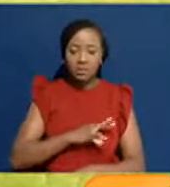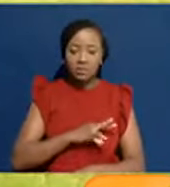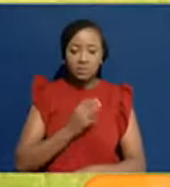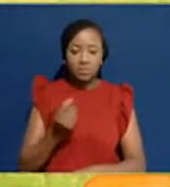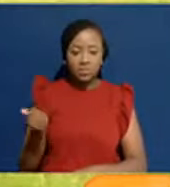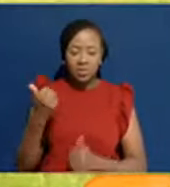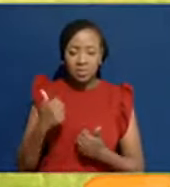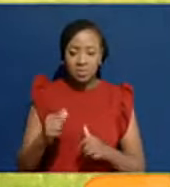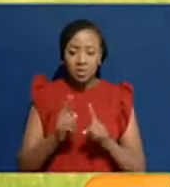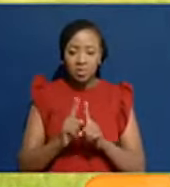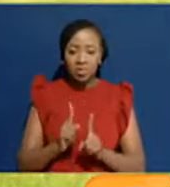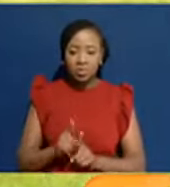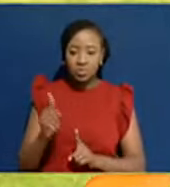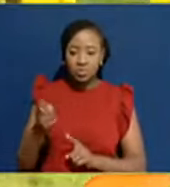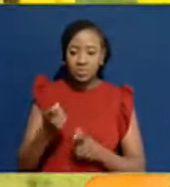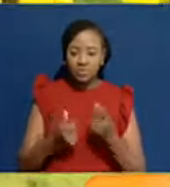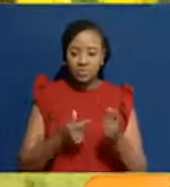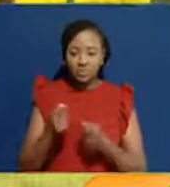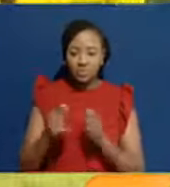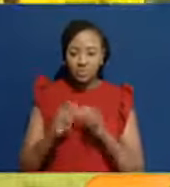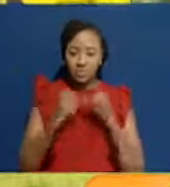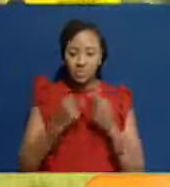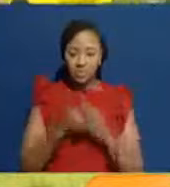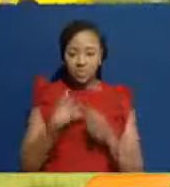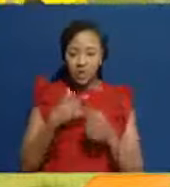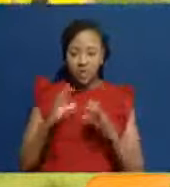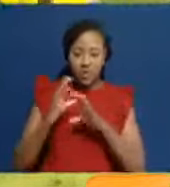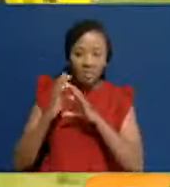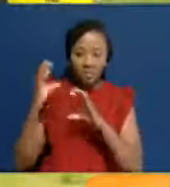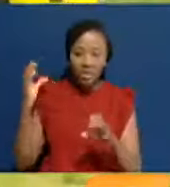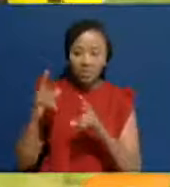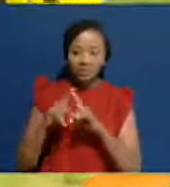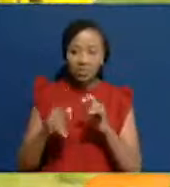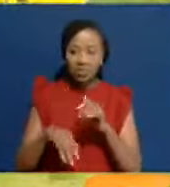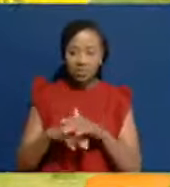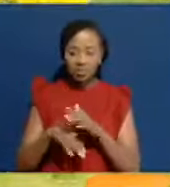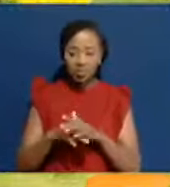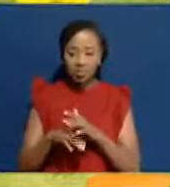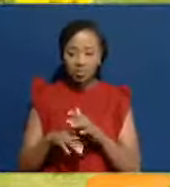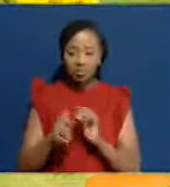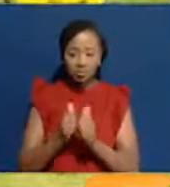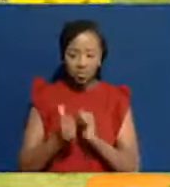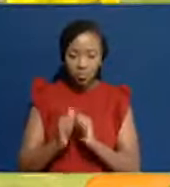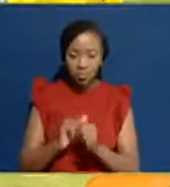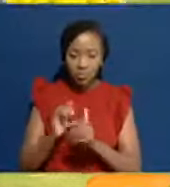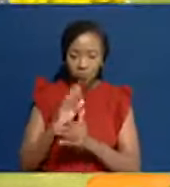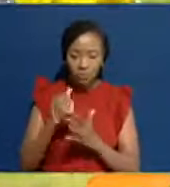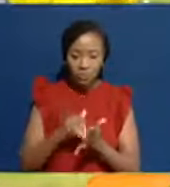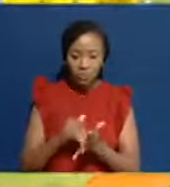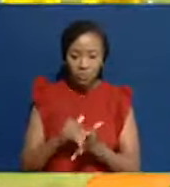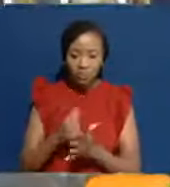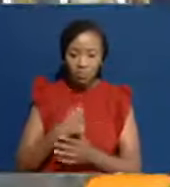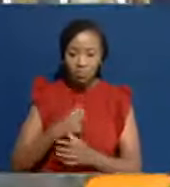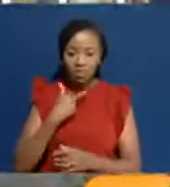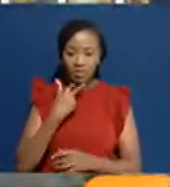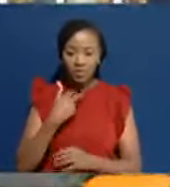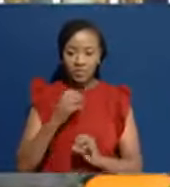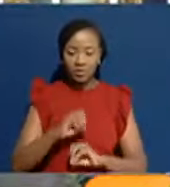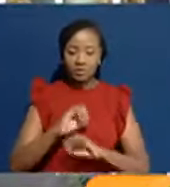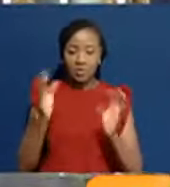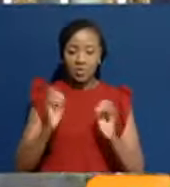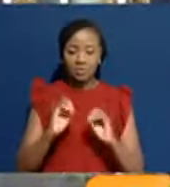teams that have a bus and a sponsor, but they have suffered financial challenges of late.